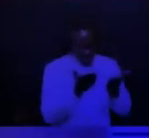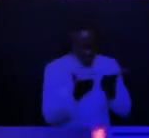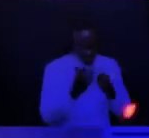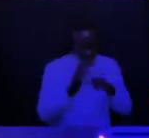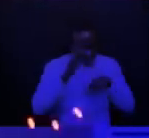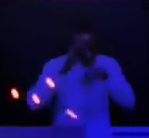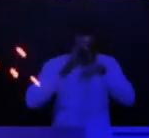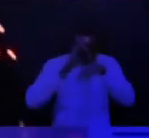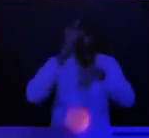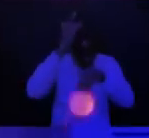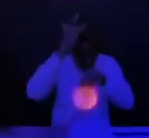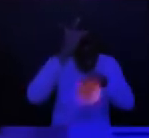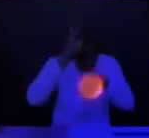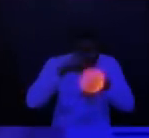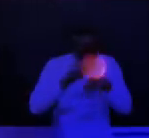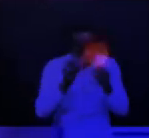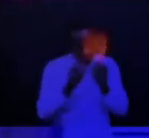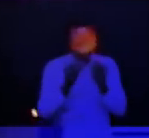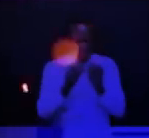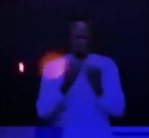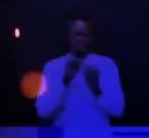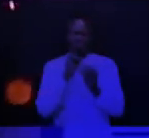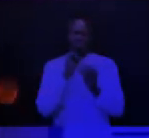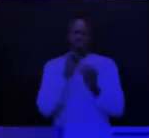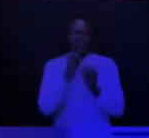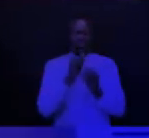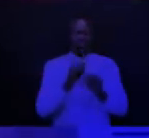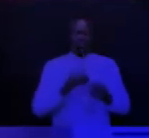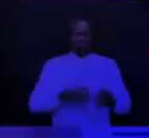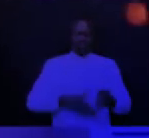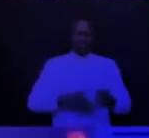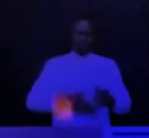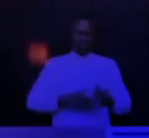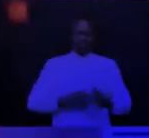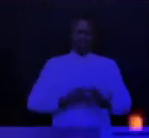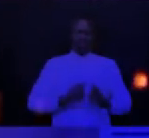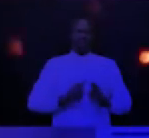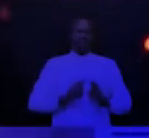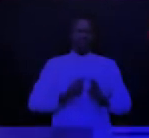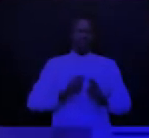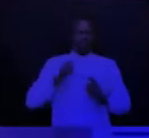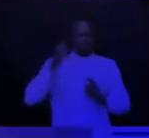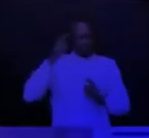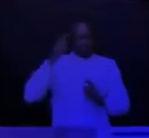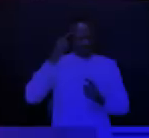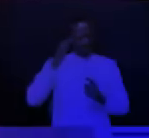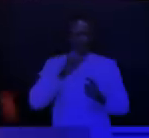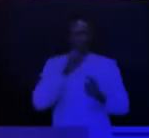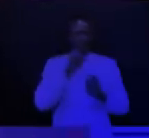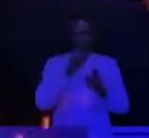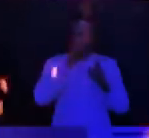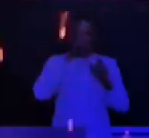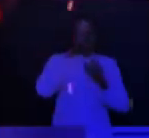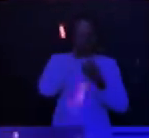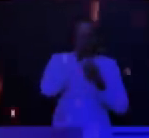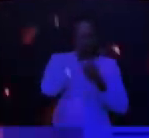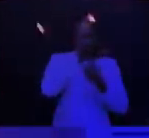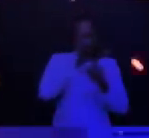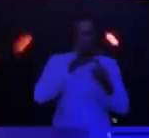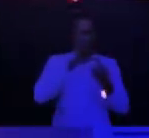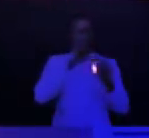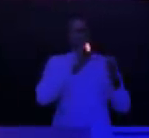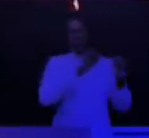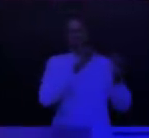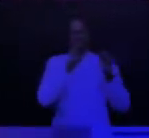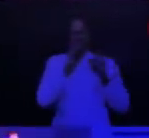is not about stomach. It is not about fame. It is not about power. It is about the good of the people. Lift your voice